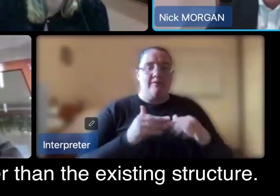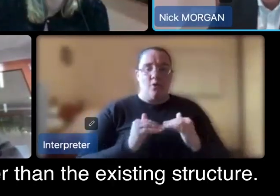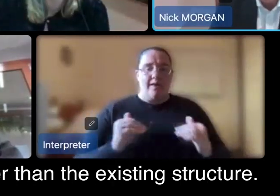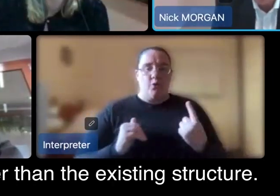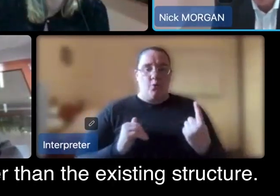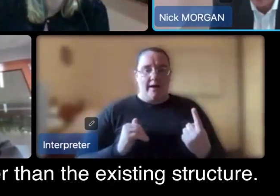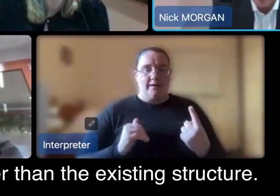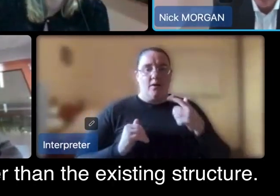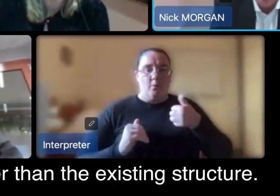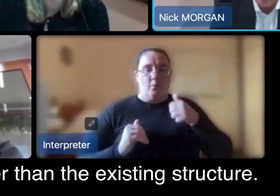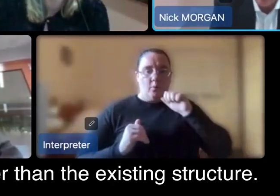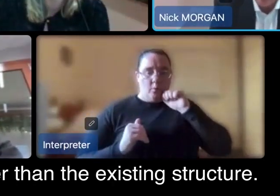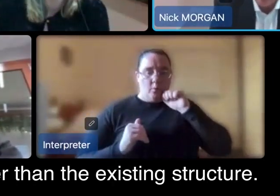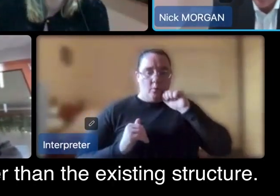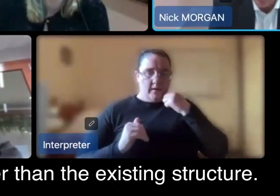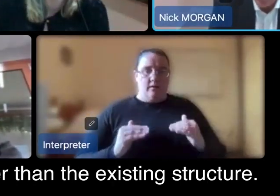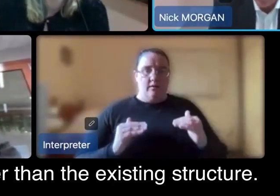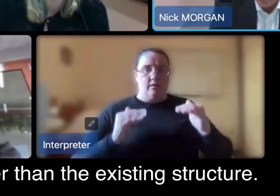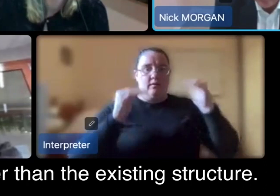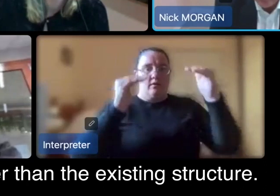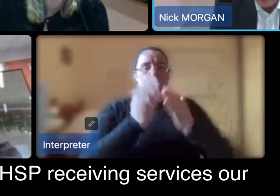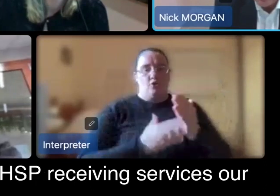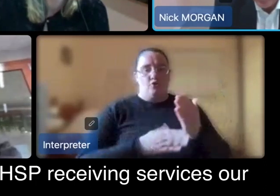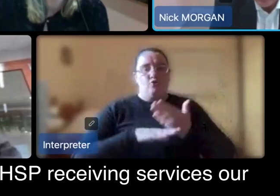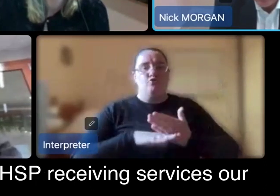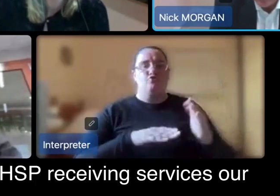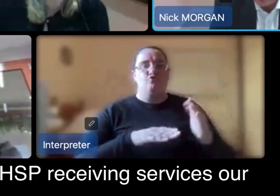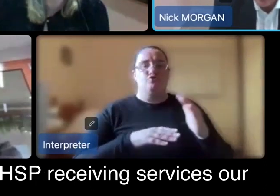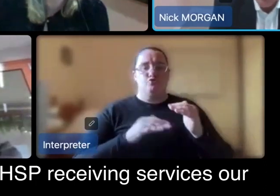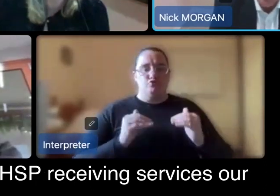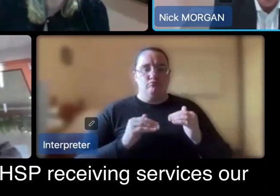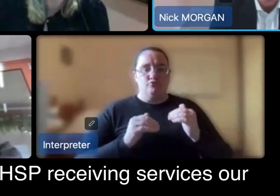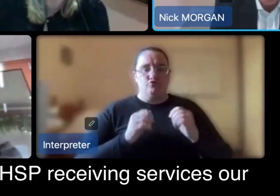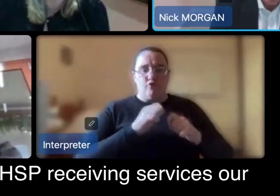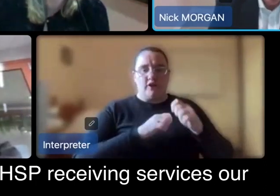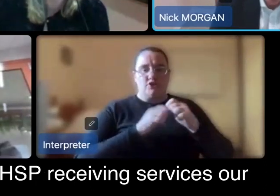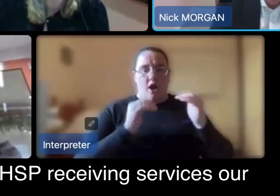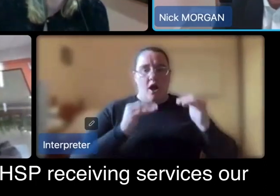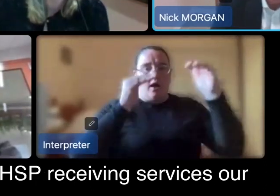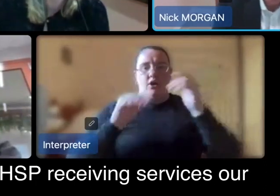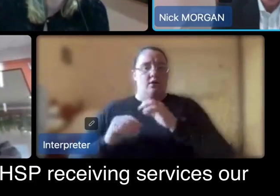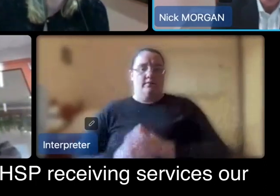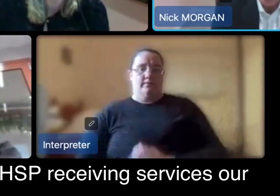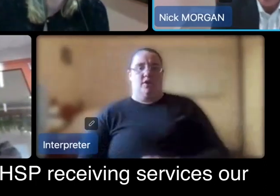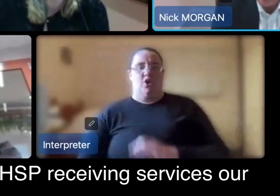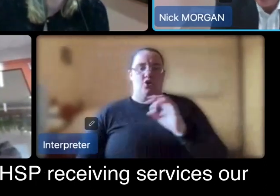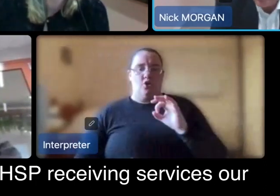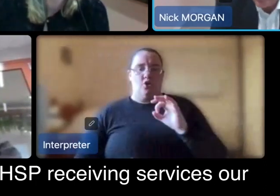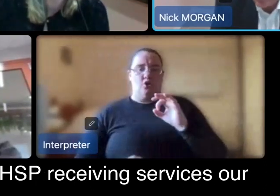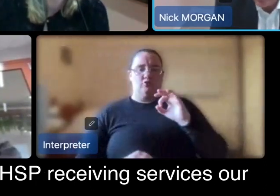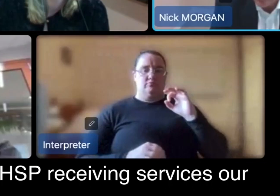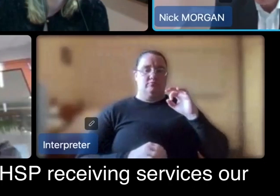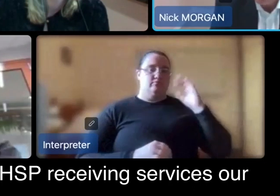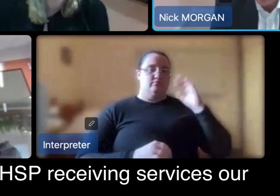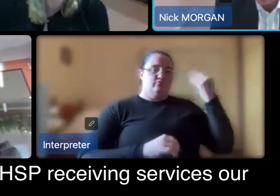than the existing structure. There's other, for a someone in the CHSP receiving